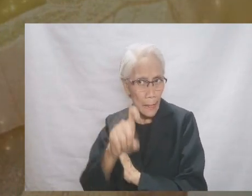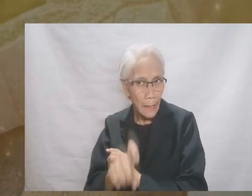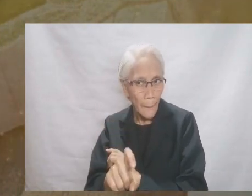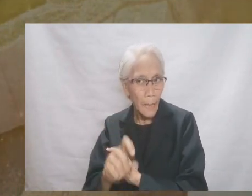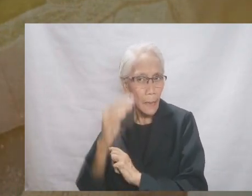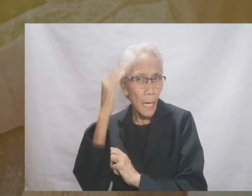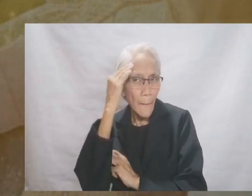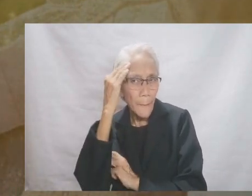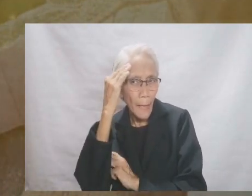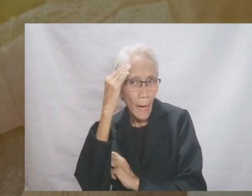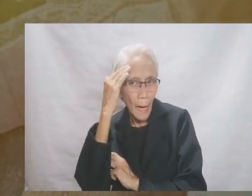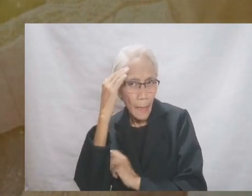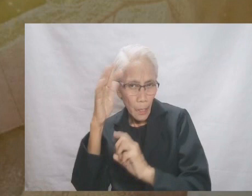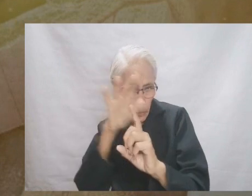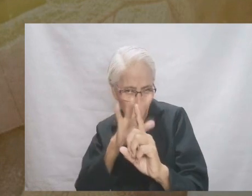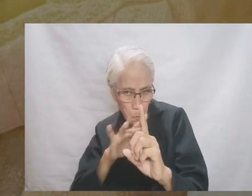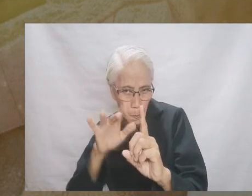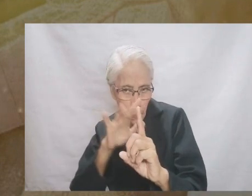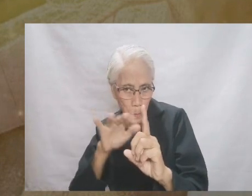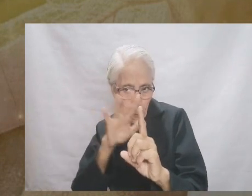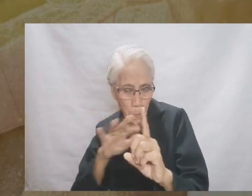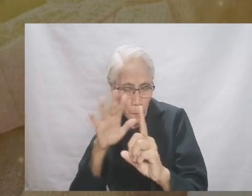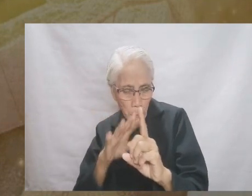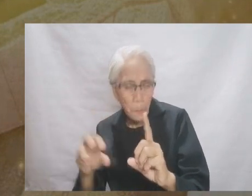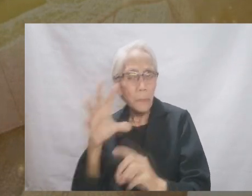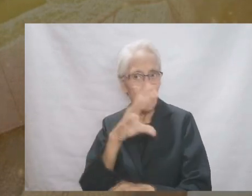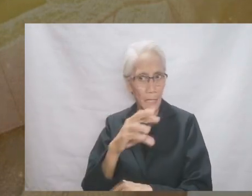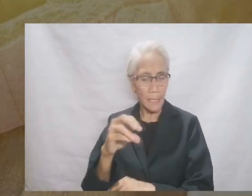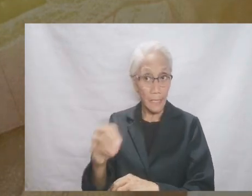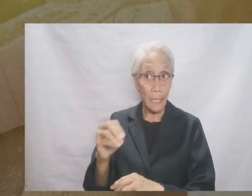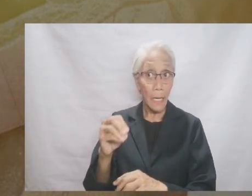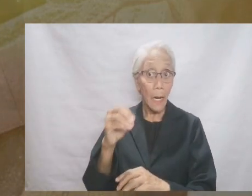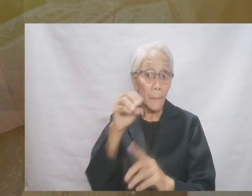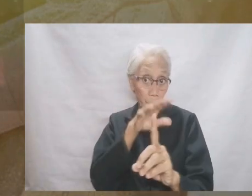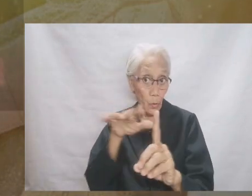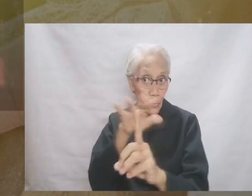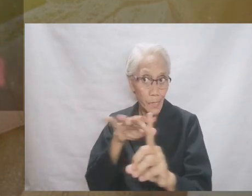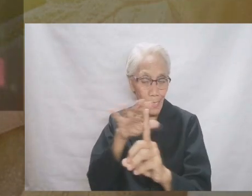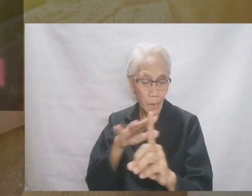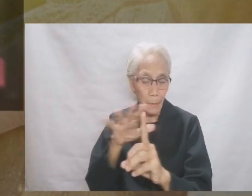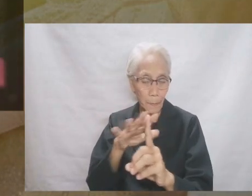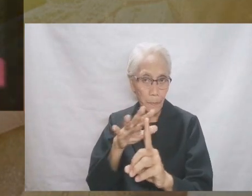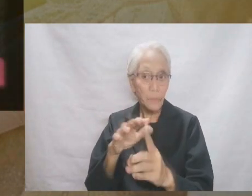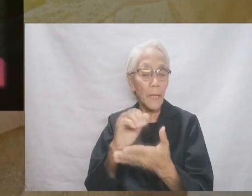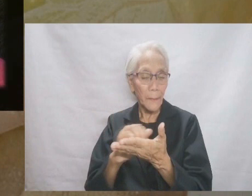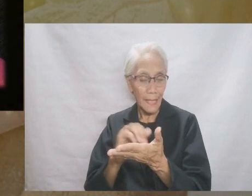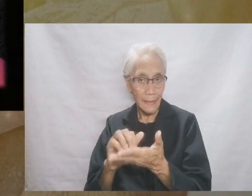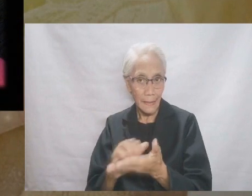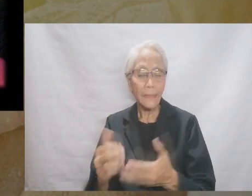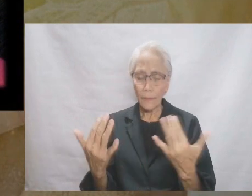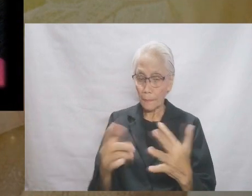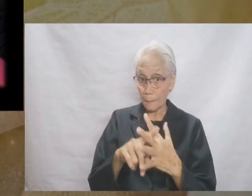mapanuri at mag-ingat sa mga nakasanayan ng practices natin. Nais ko pong simulan ang